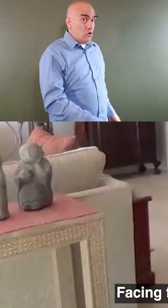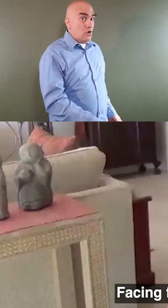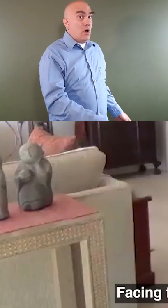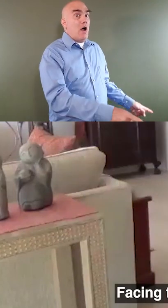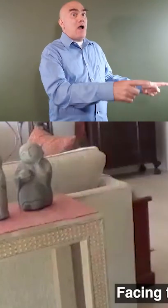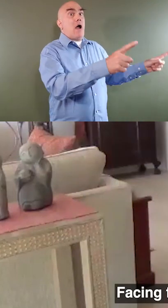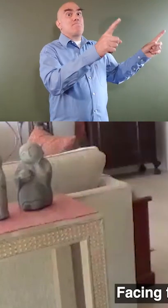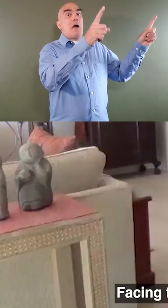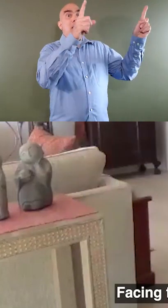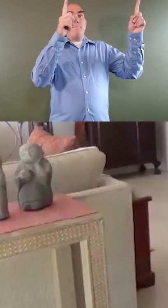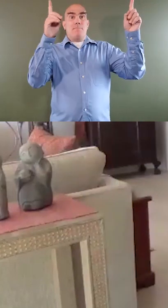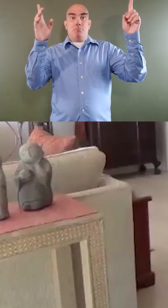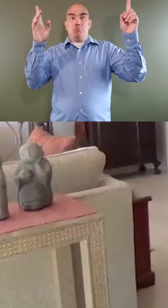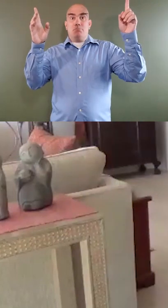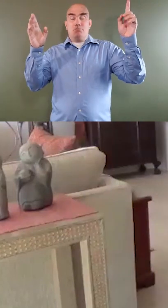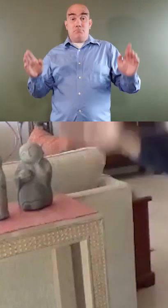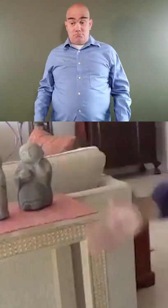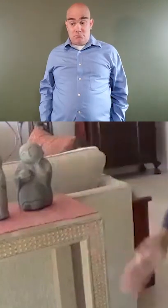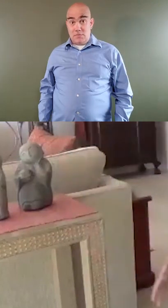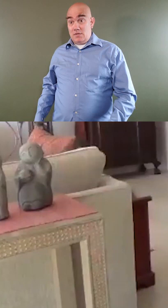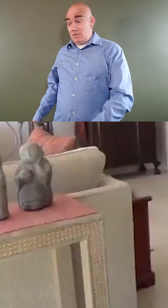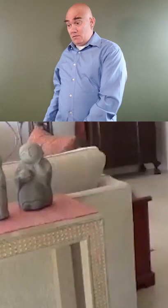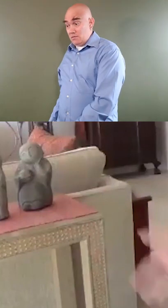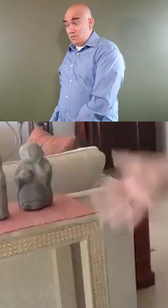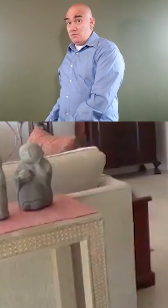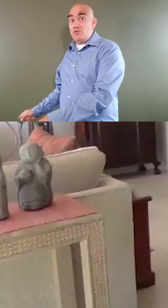down, turn, come up.